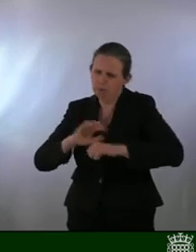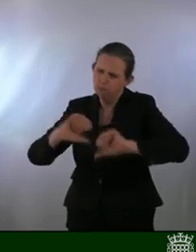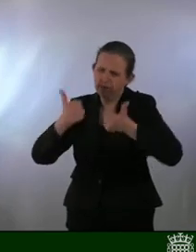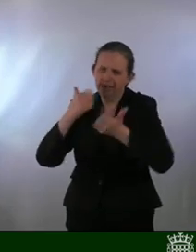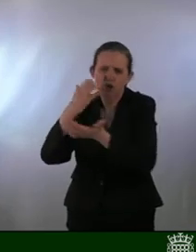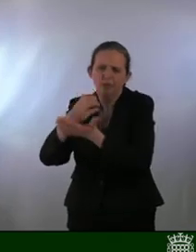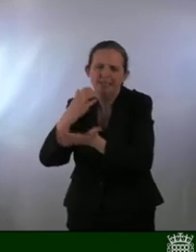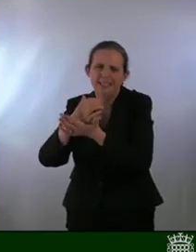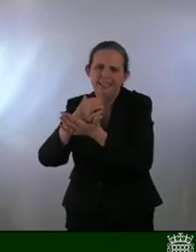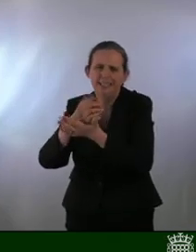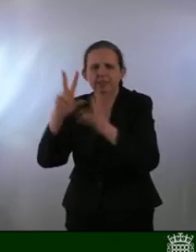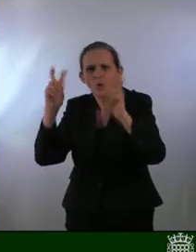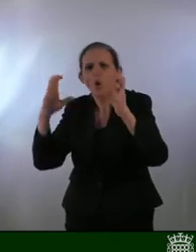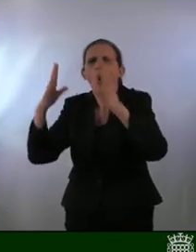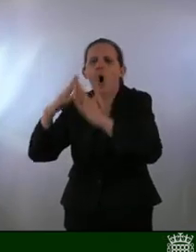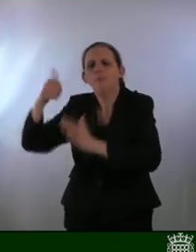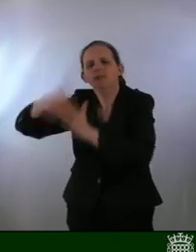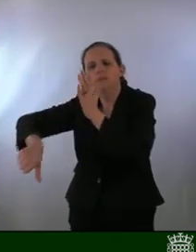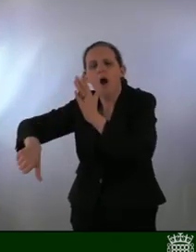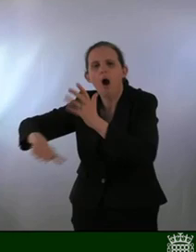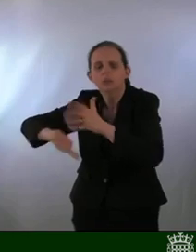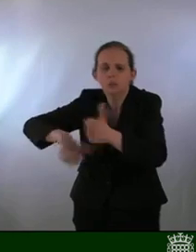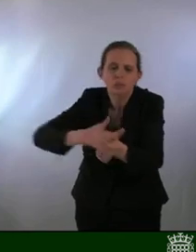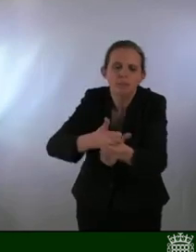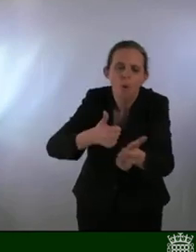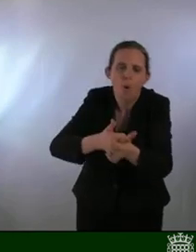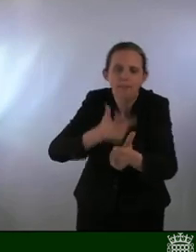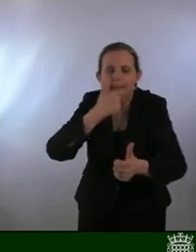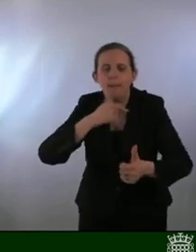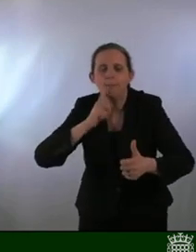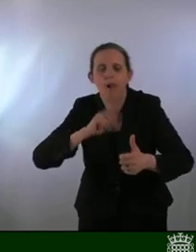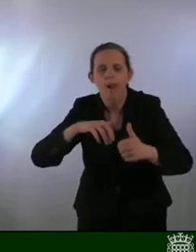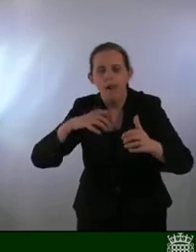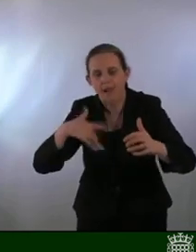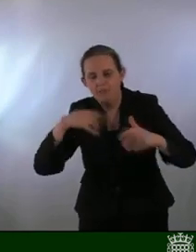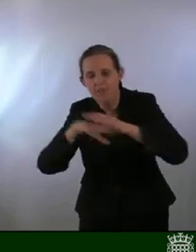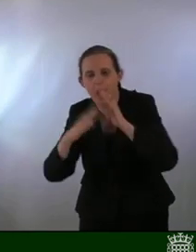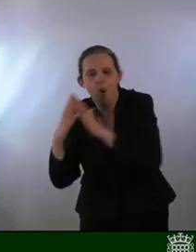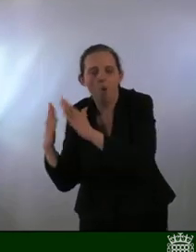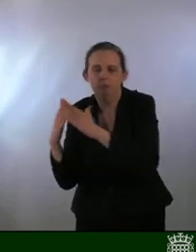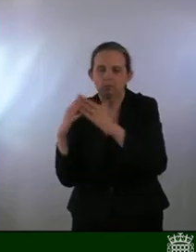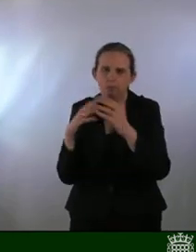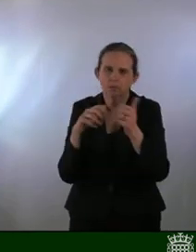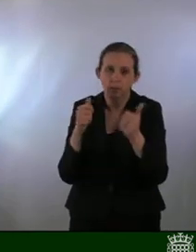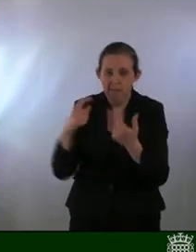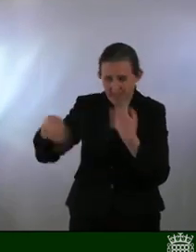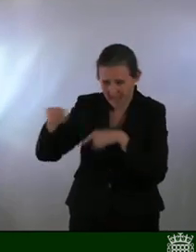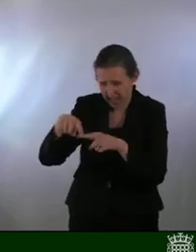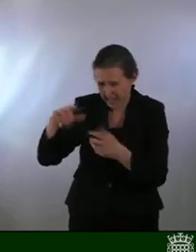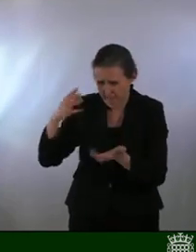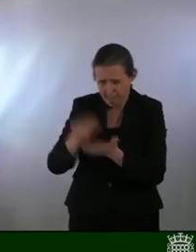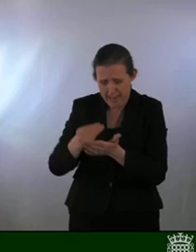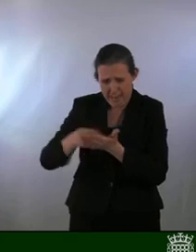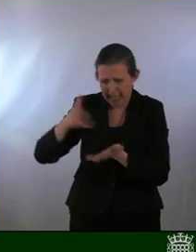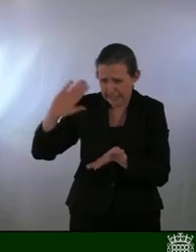supports isolated, disabled and terminally ill parents in their own home. However, they have now almost completely run out of money,